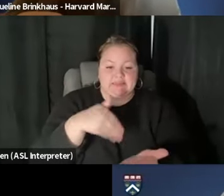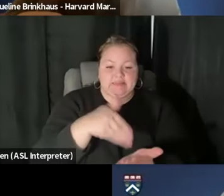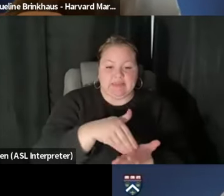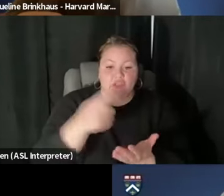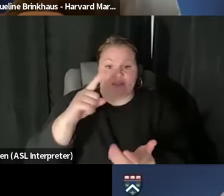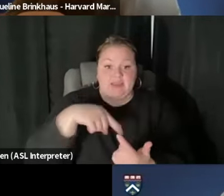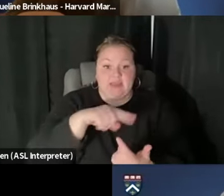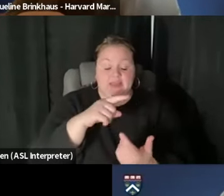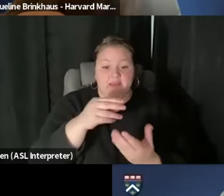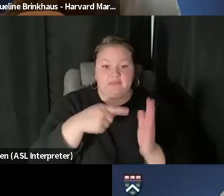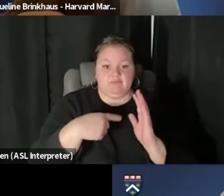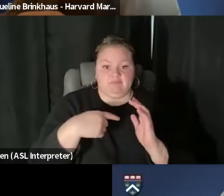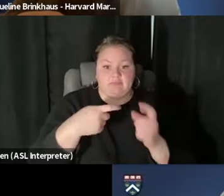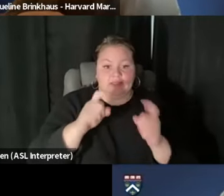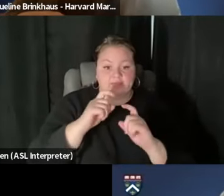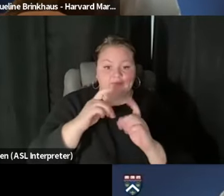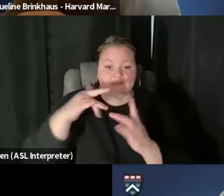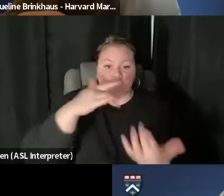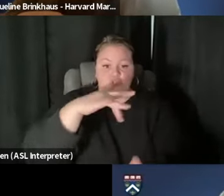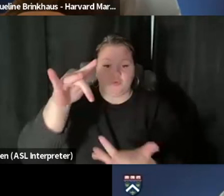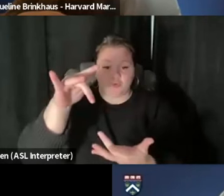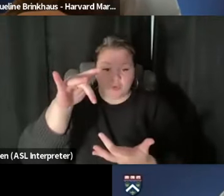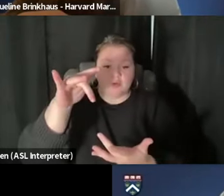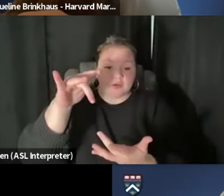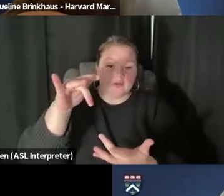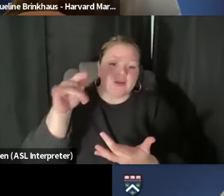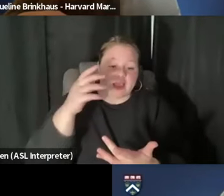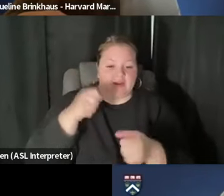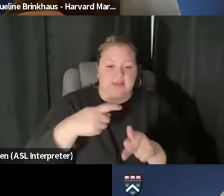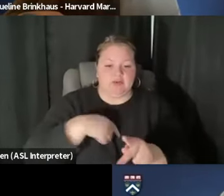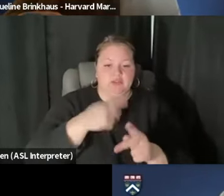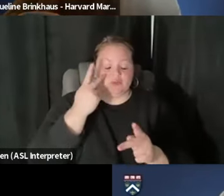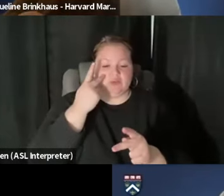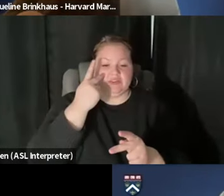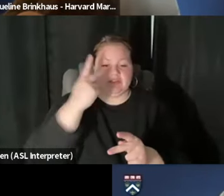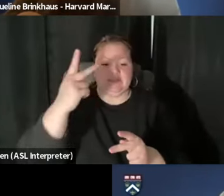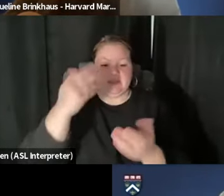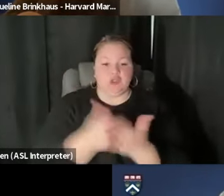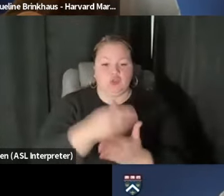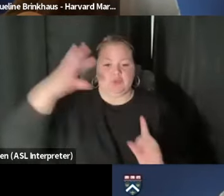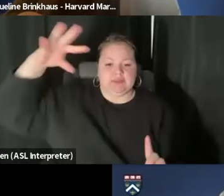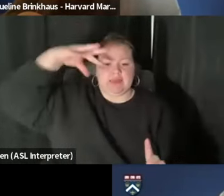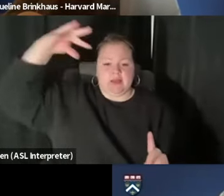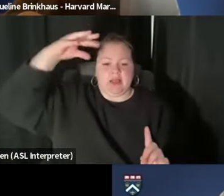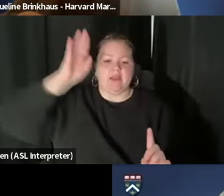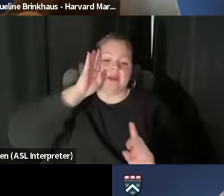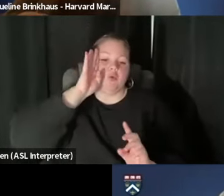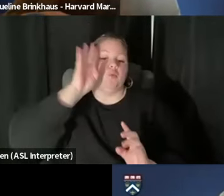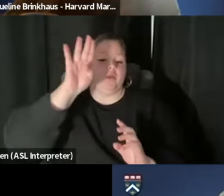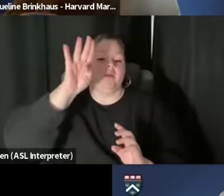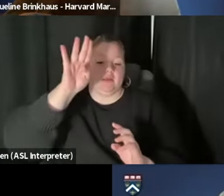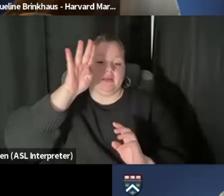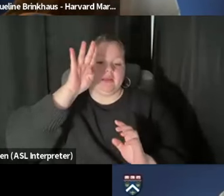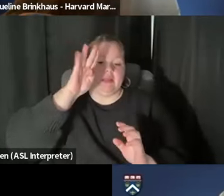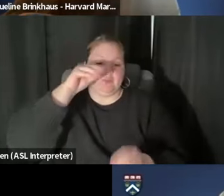a satellite that is going to be launched to the orbit in January next year. We were also invited to the launch itself, and we